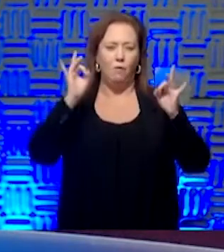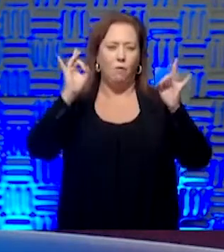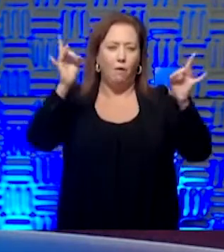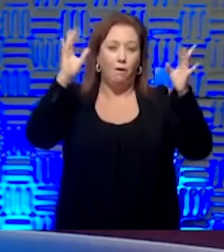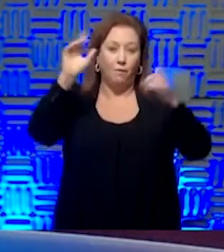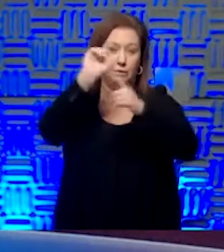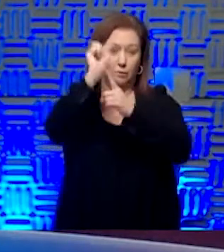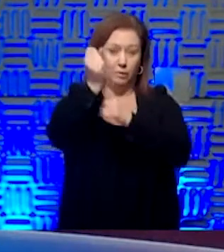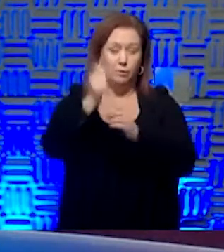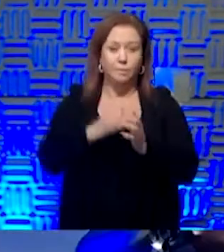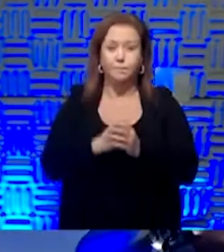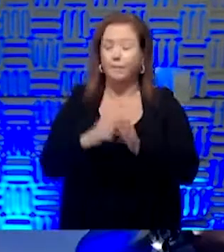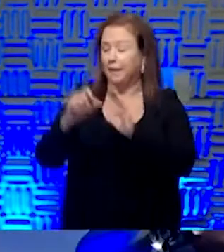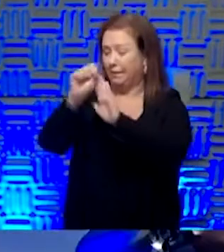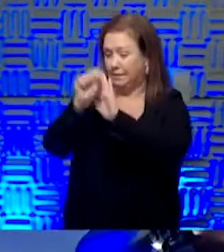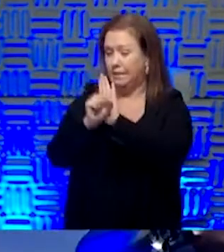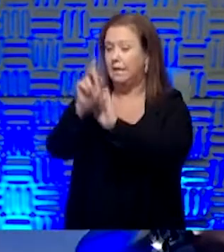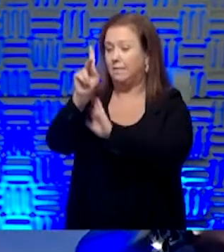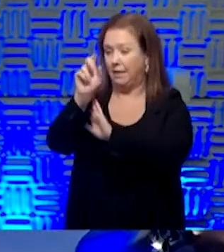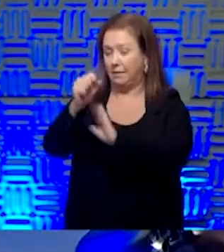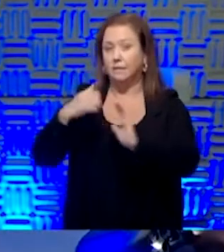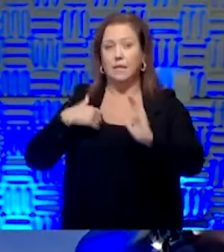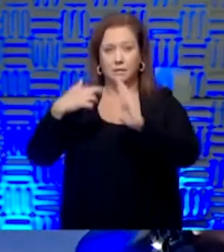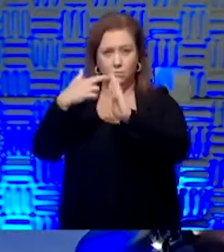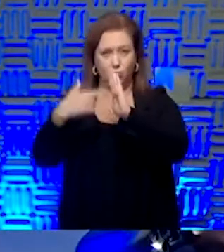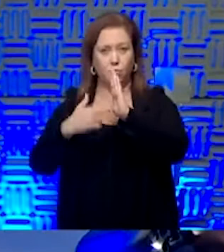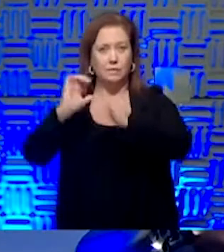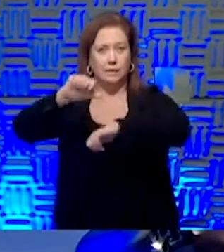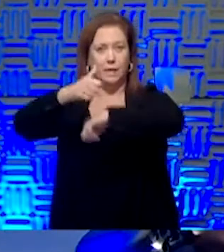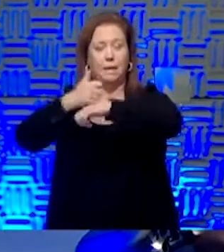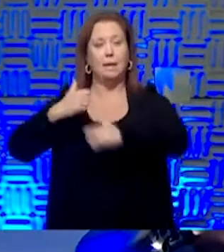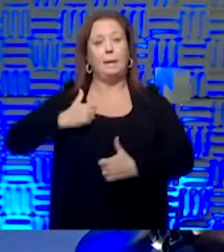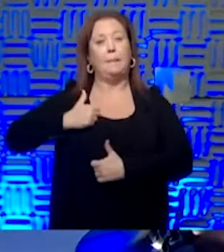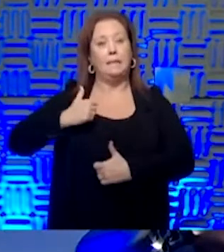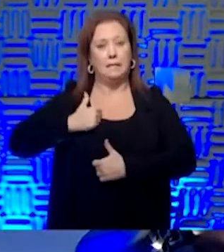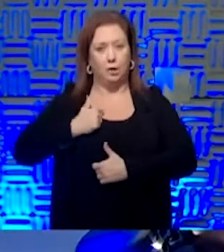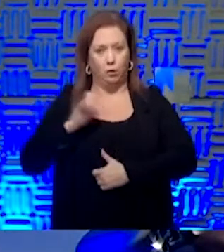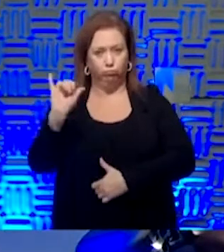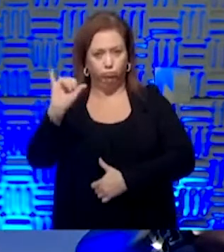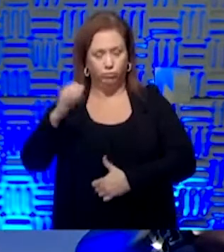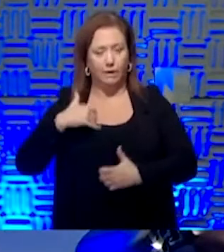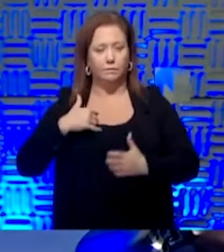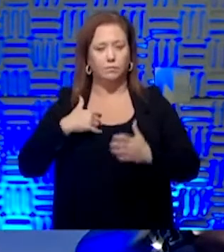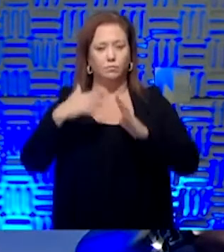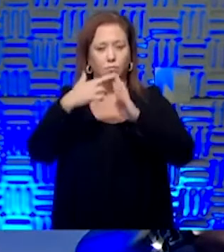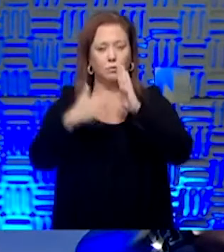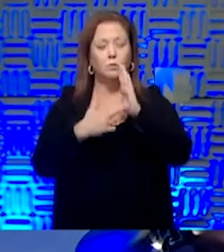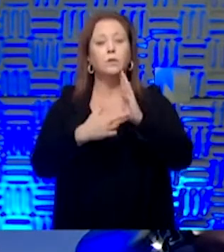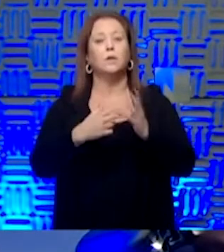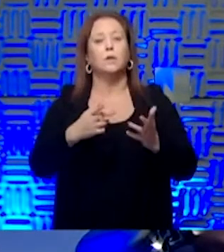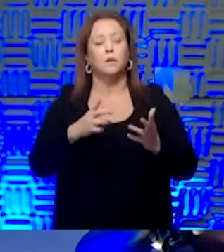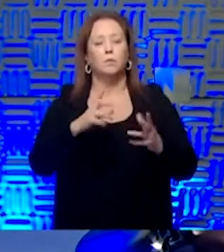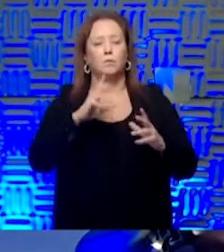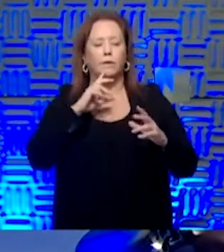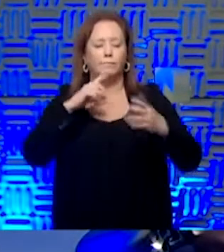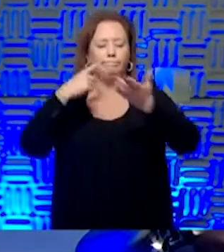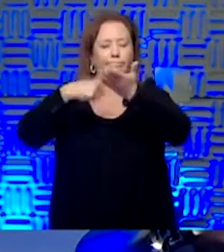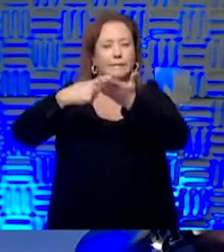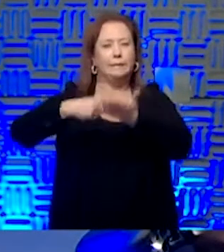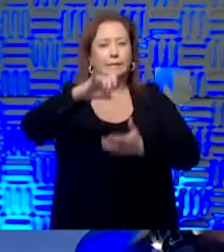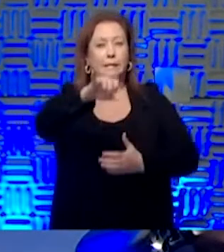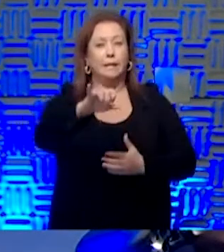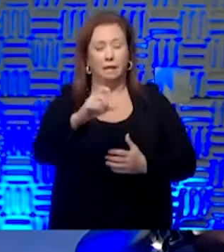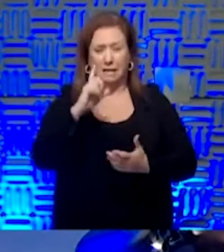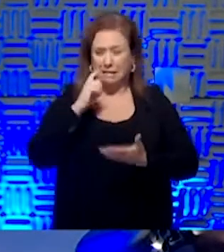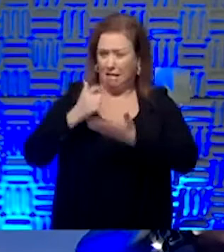situation. And the state of Kansas has had some guidelines around that. The military's had some guidelines around that. So I know we've been able to look a little bit at those. Have those